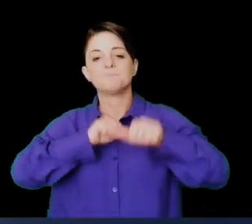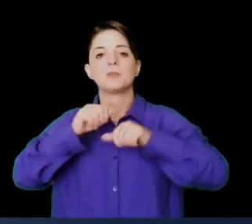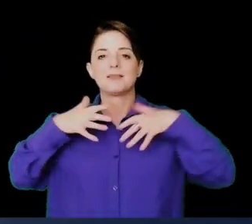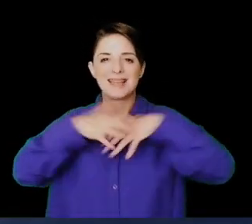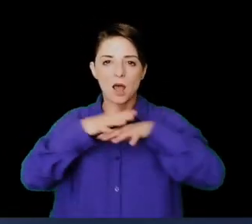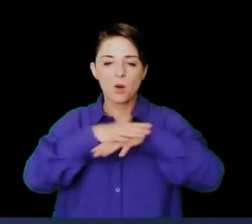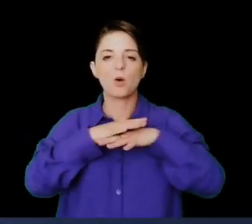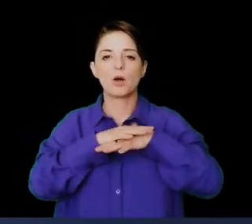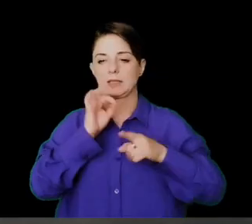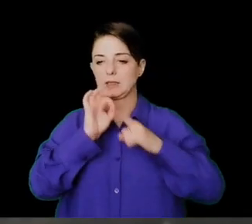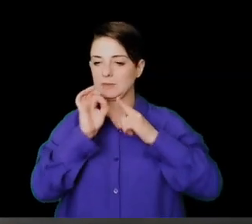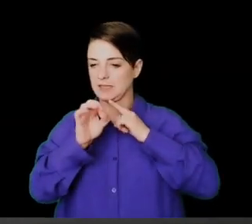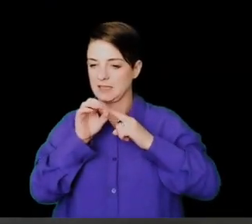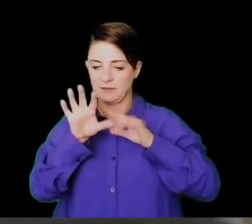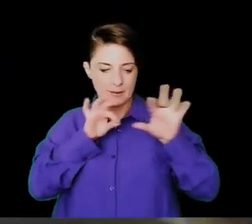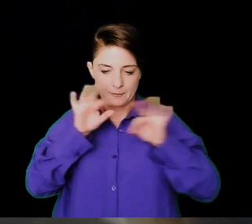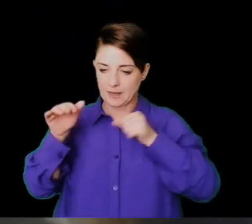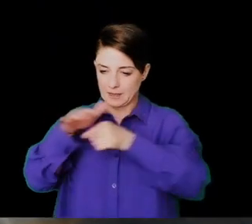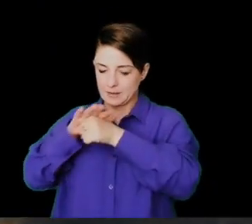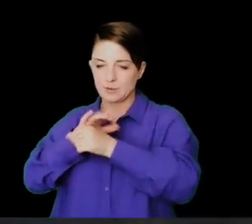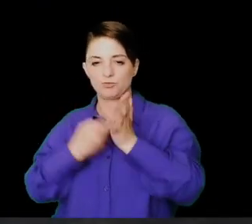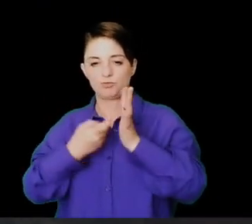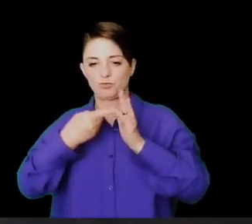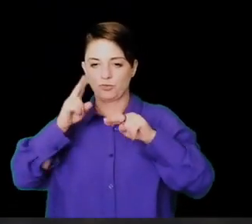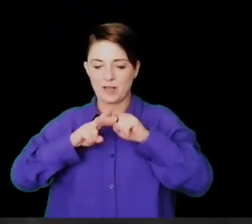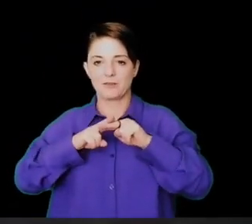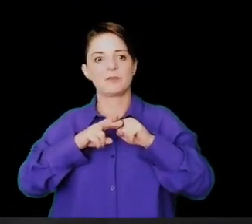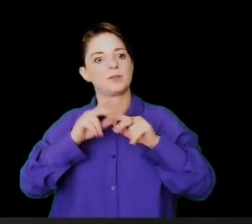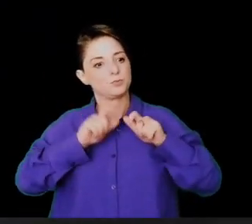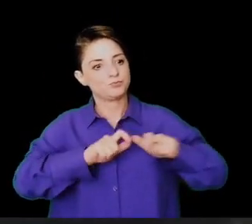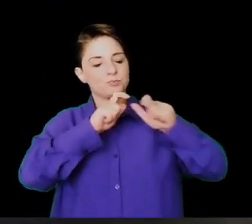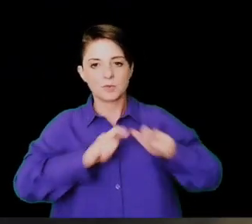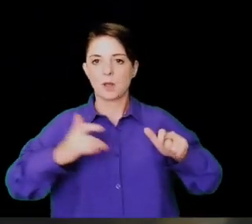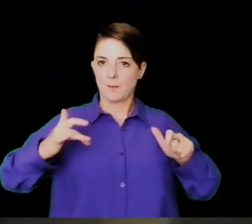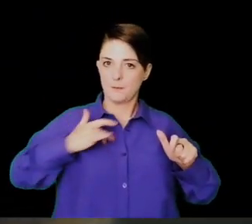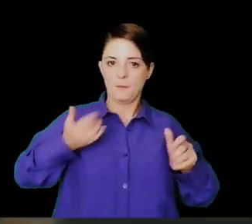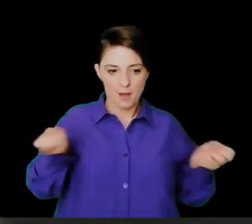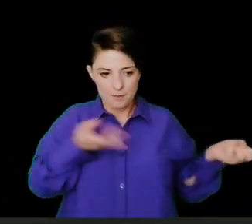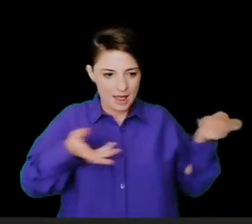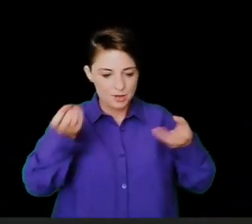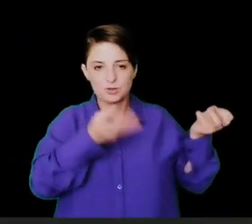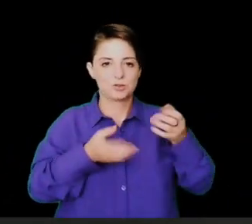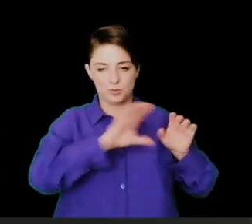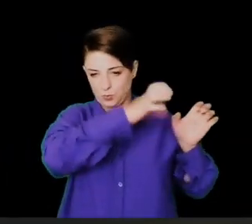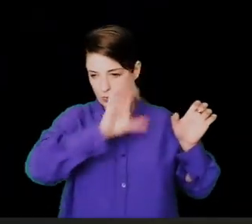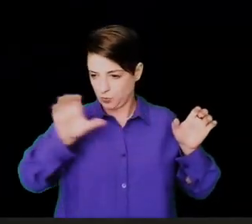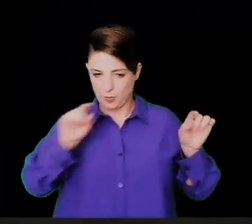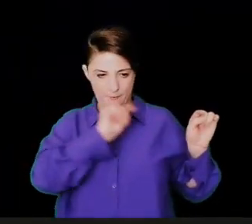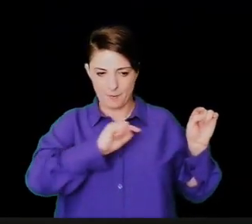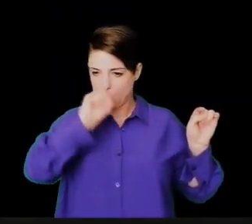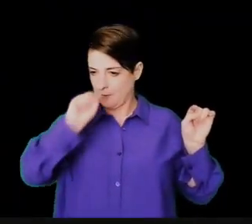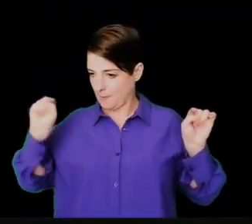process going, building a network of strategically placed reefs to enable self-sustaining populations to be restored across the